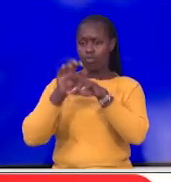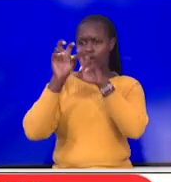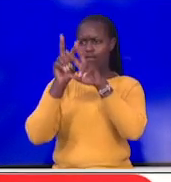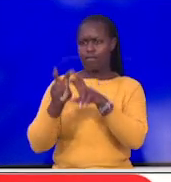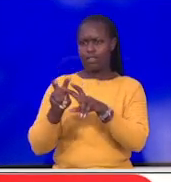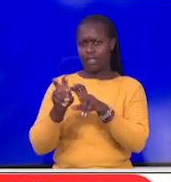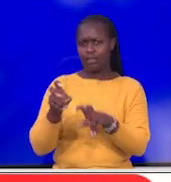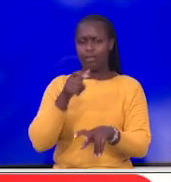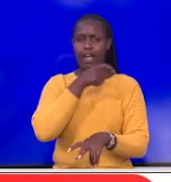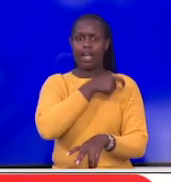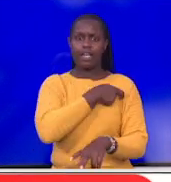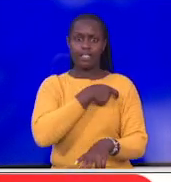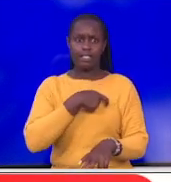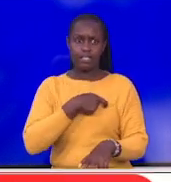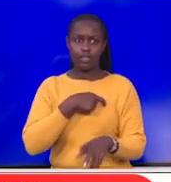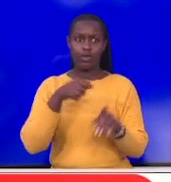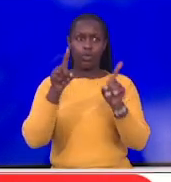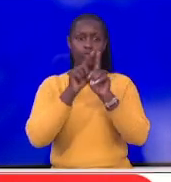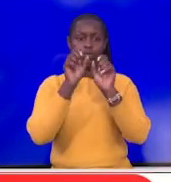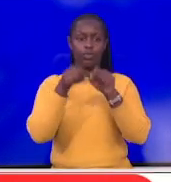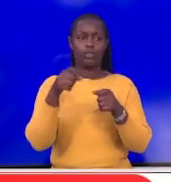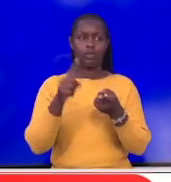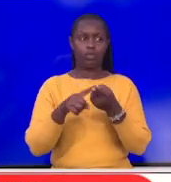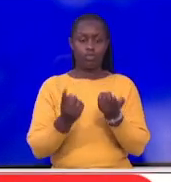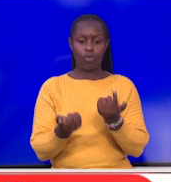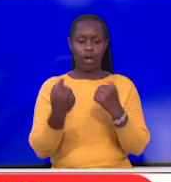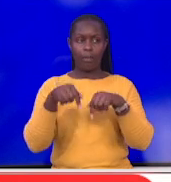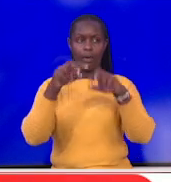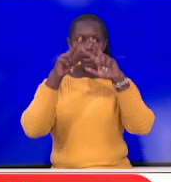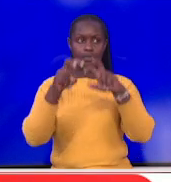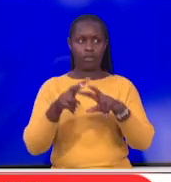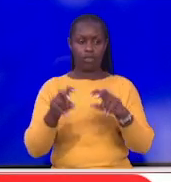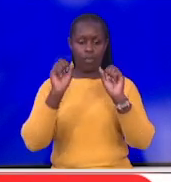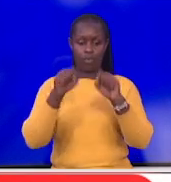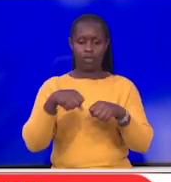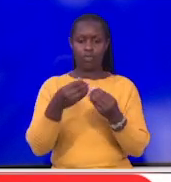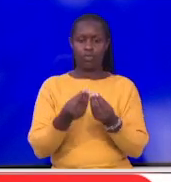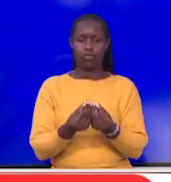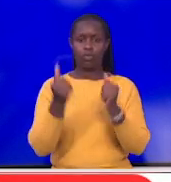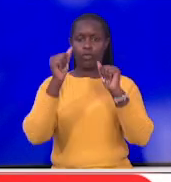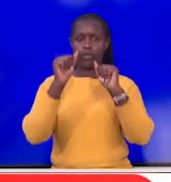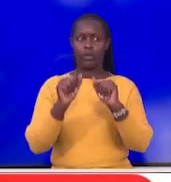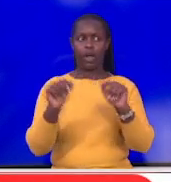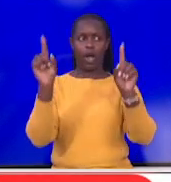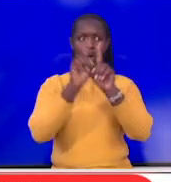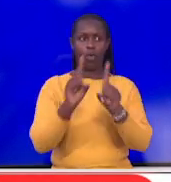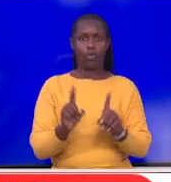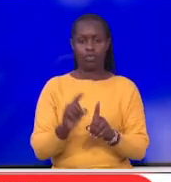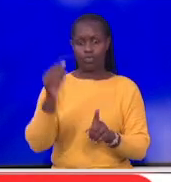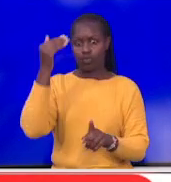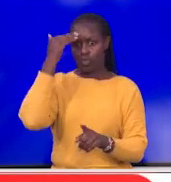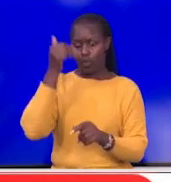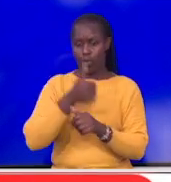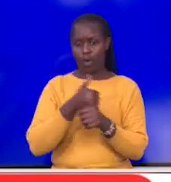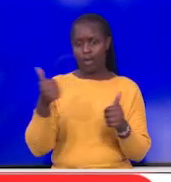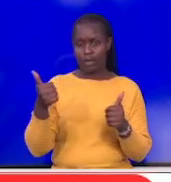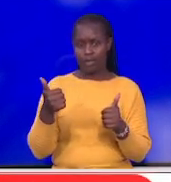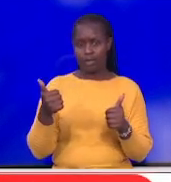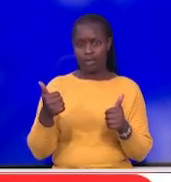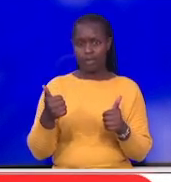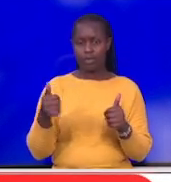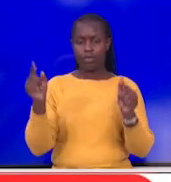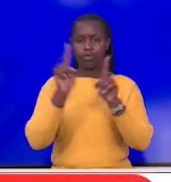would literally do a closure of this case within a matter of hours. We drew even a map